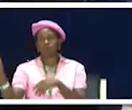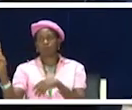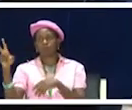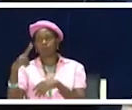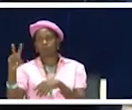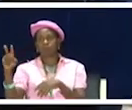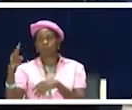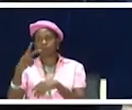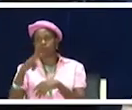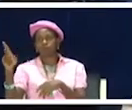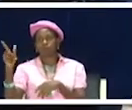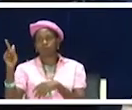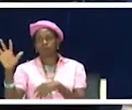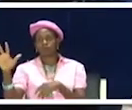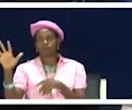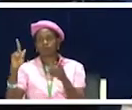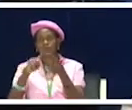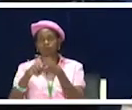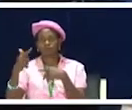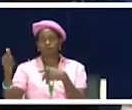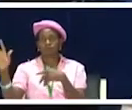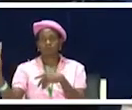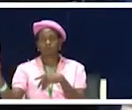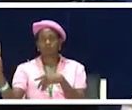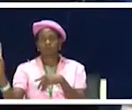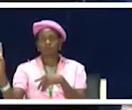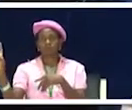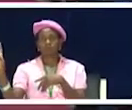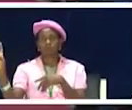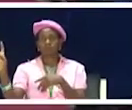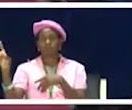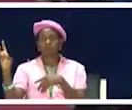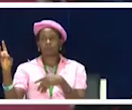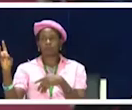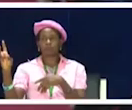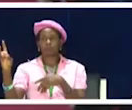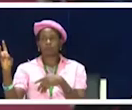verse 25 to 26,